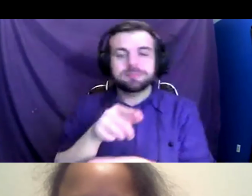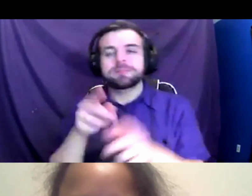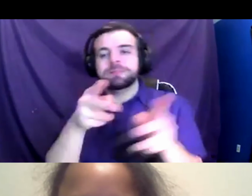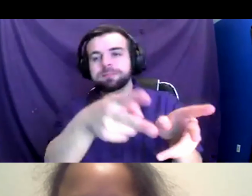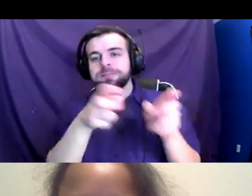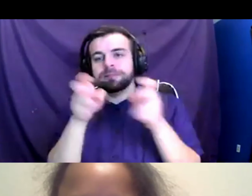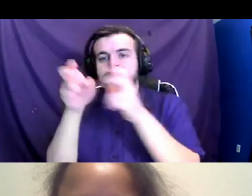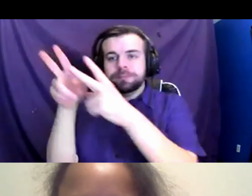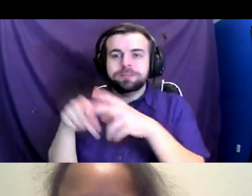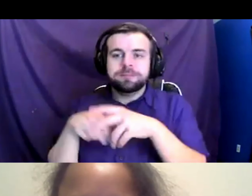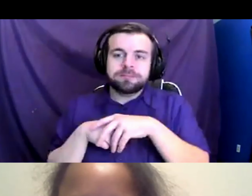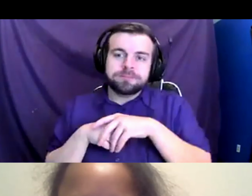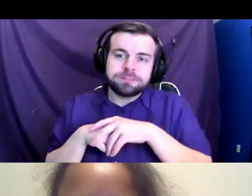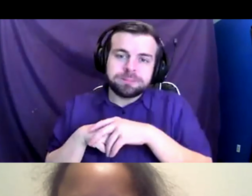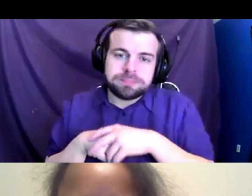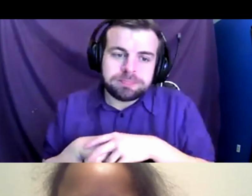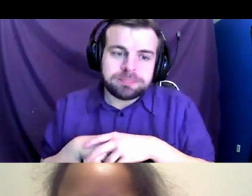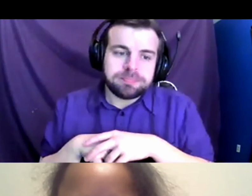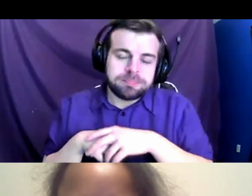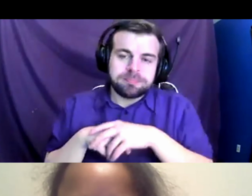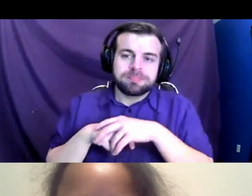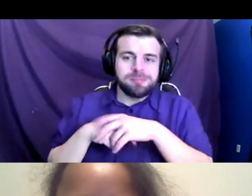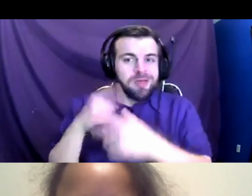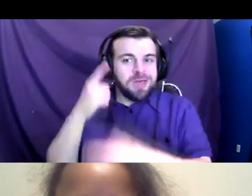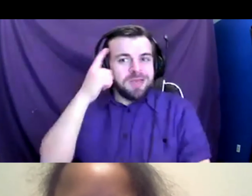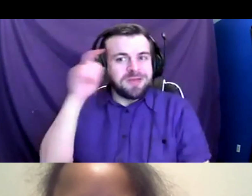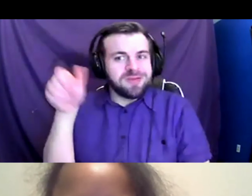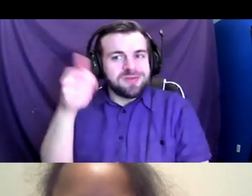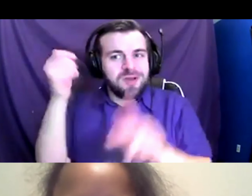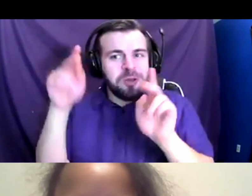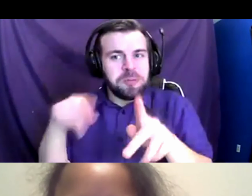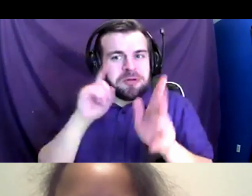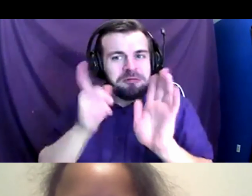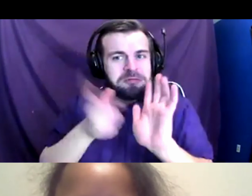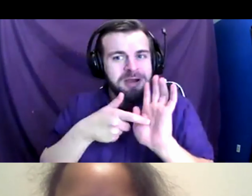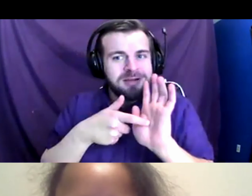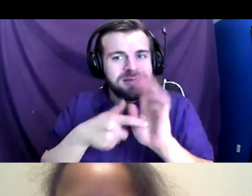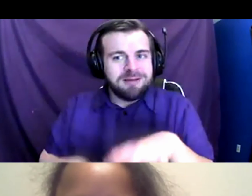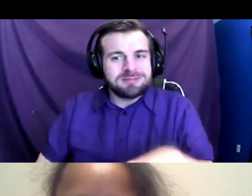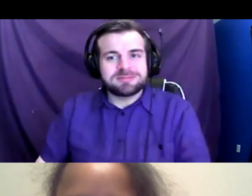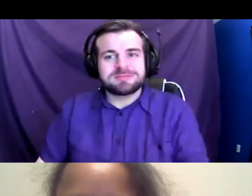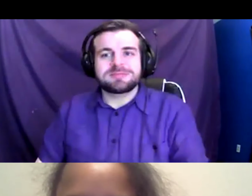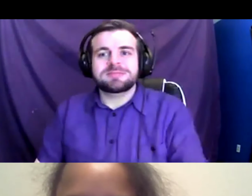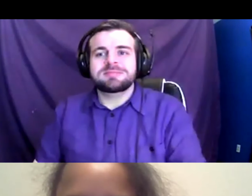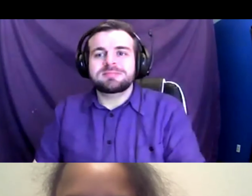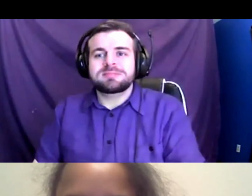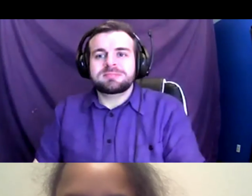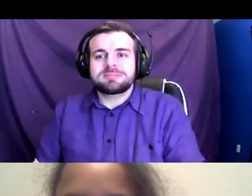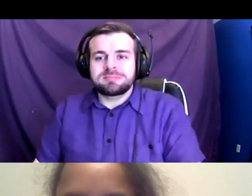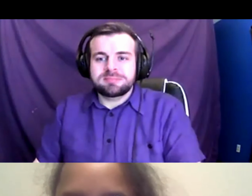I think this might be someone else we recognize. Let's see.